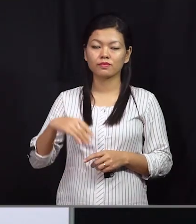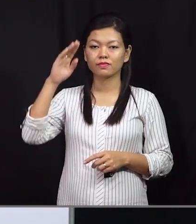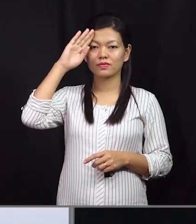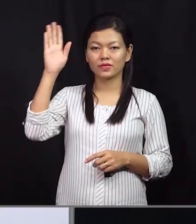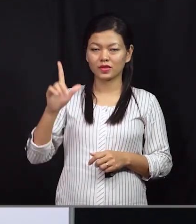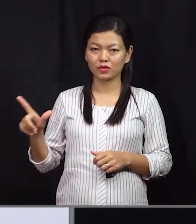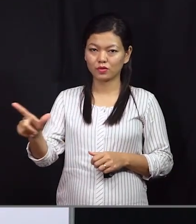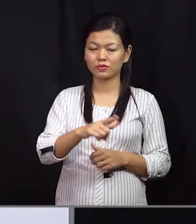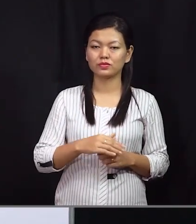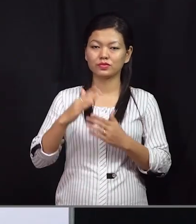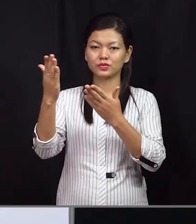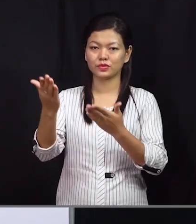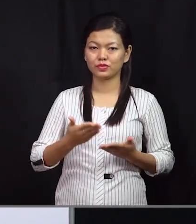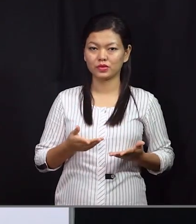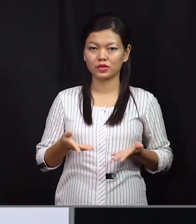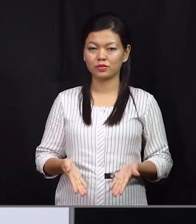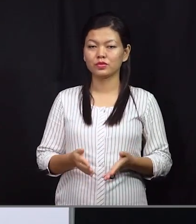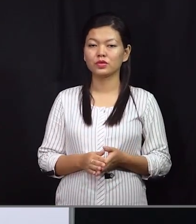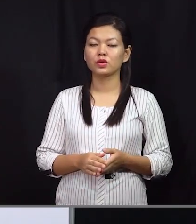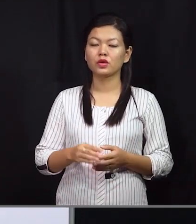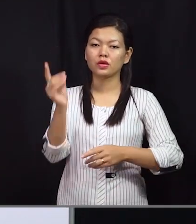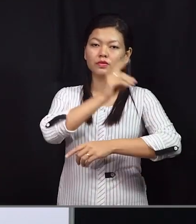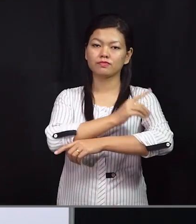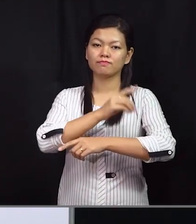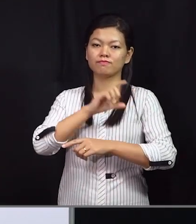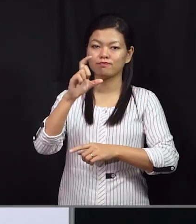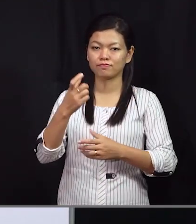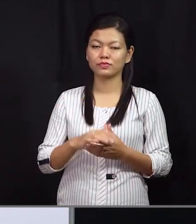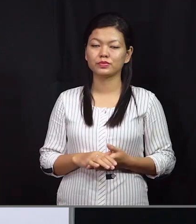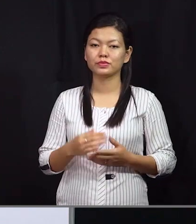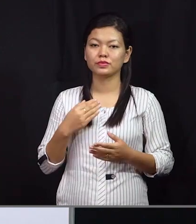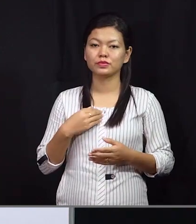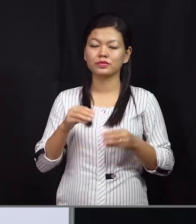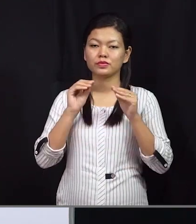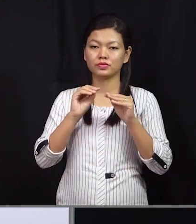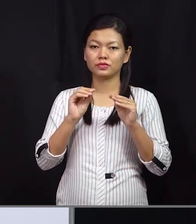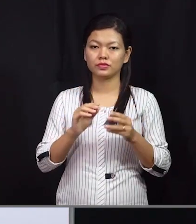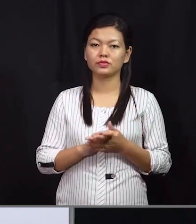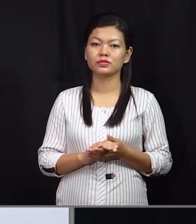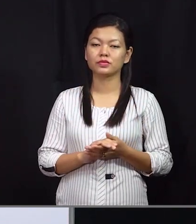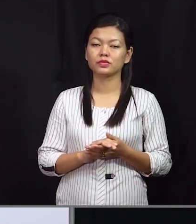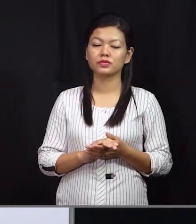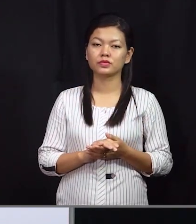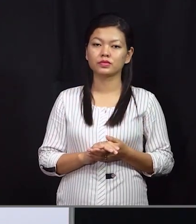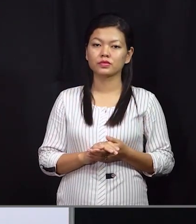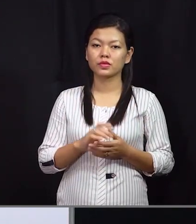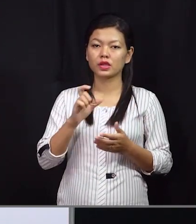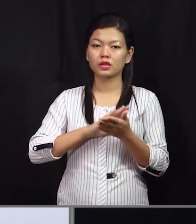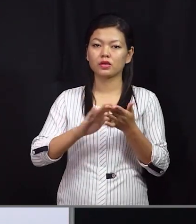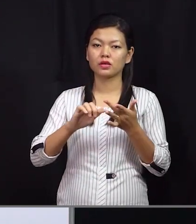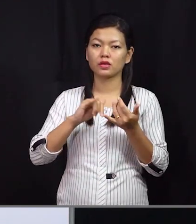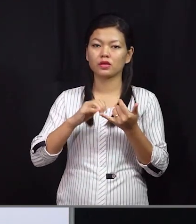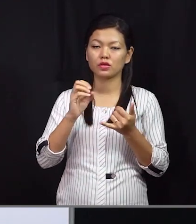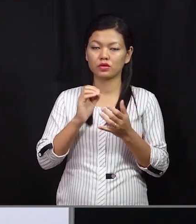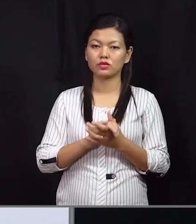Hello everyone and welcome to this tele-tutoring class. I am your tutor, Ms. Yakatoli Chisho from Razakre Government Higher